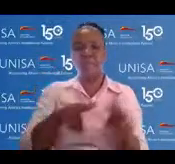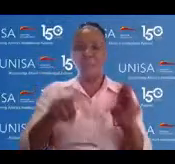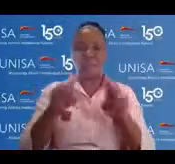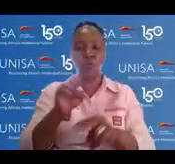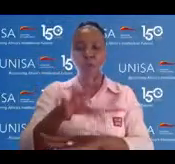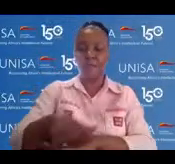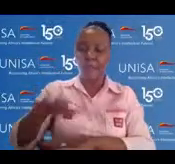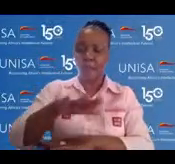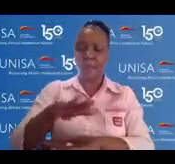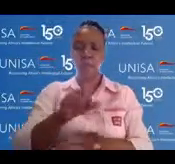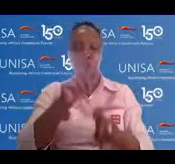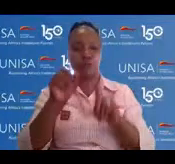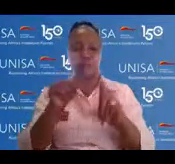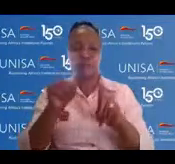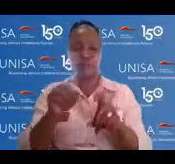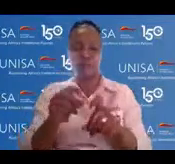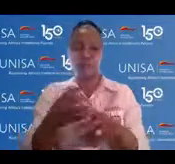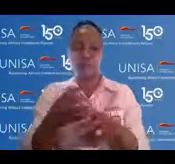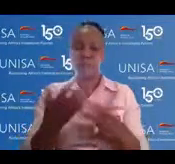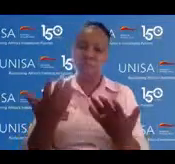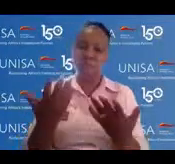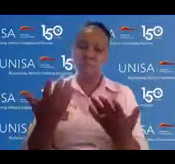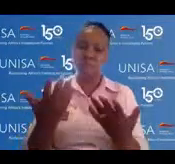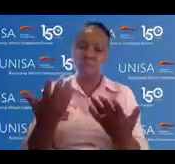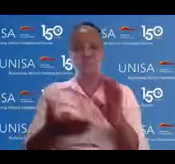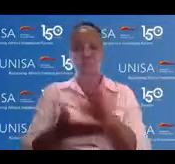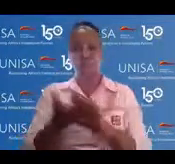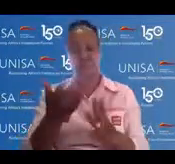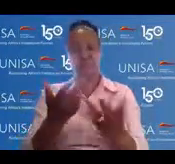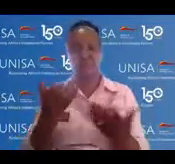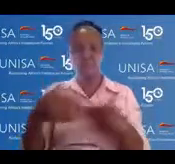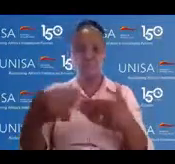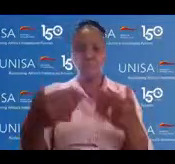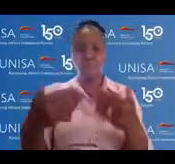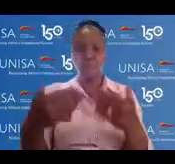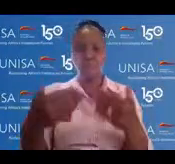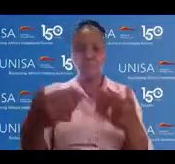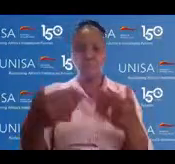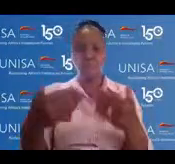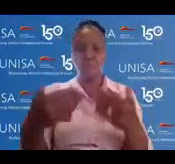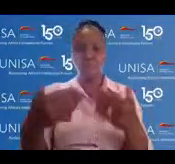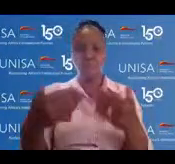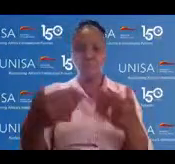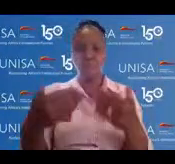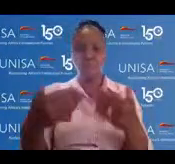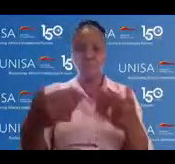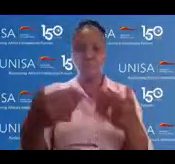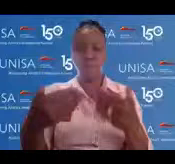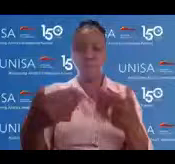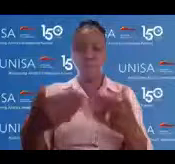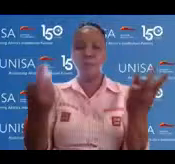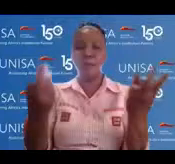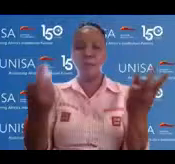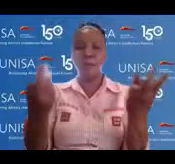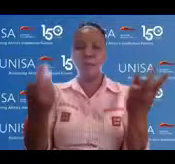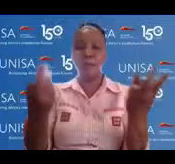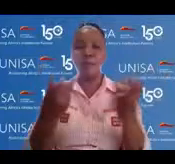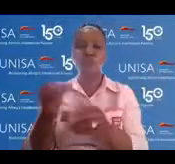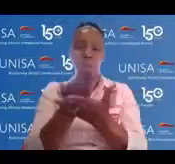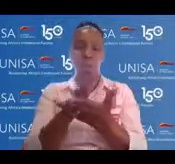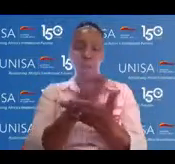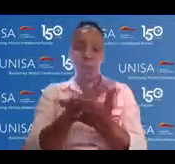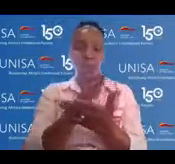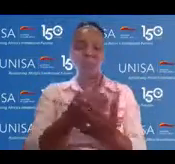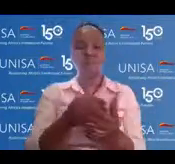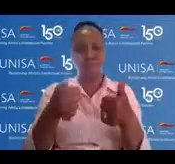go. Now, what I want to show you guys is, okay, I see a lot of people are already jumping on the page. Okay, super. Now, remember what I said to you,